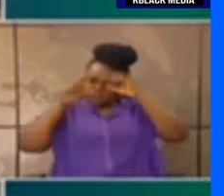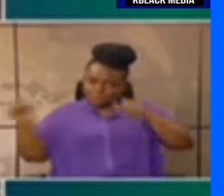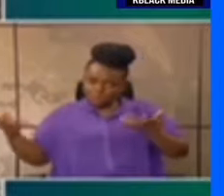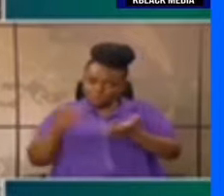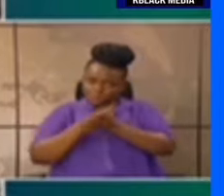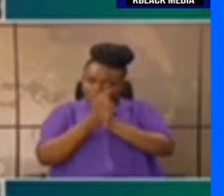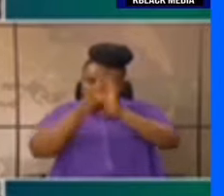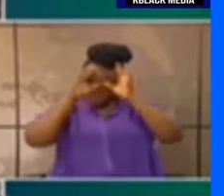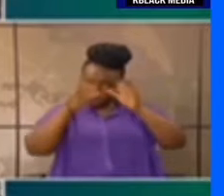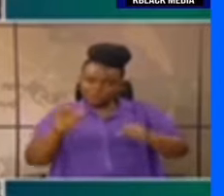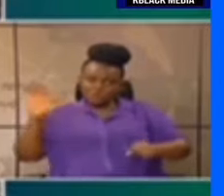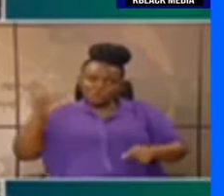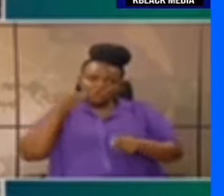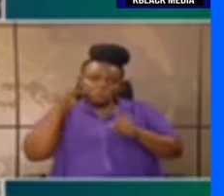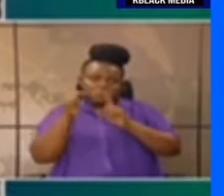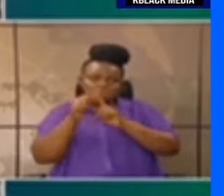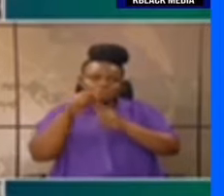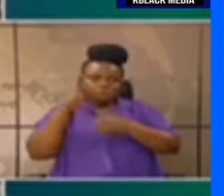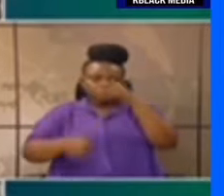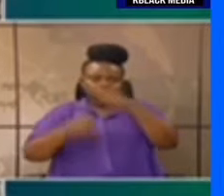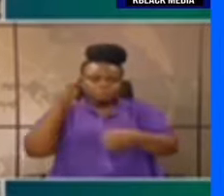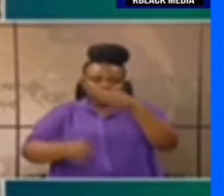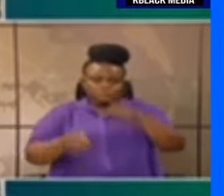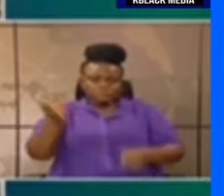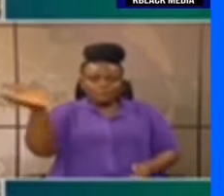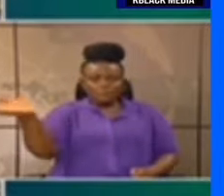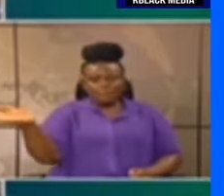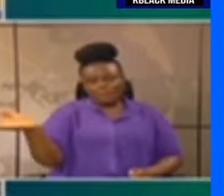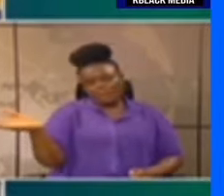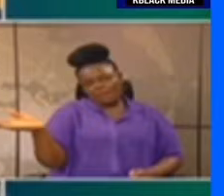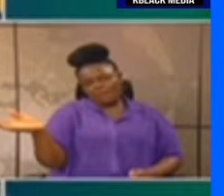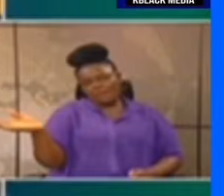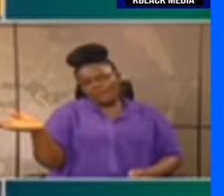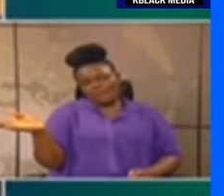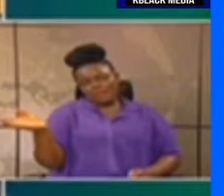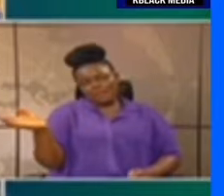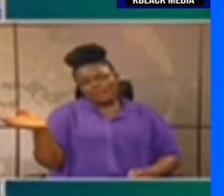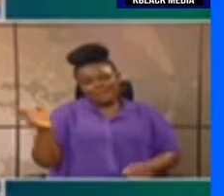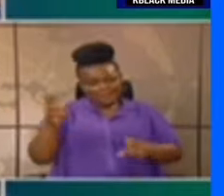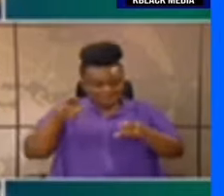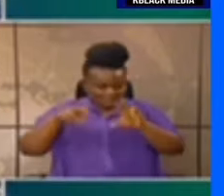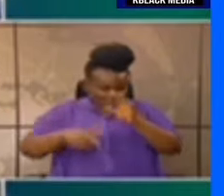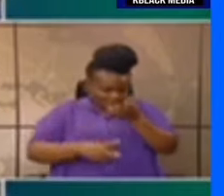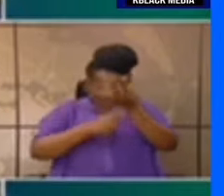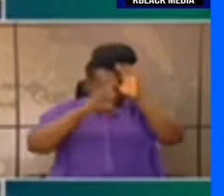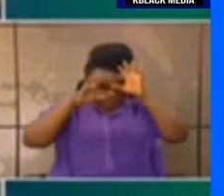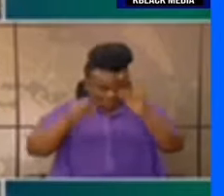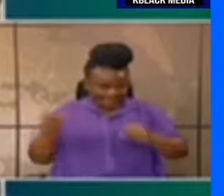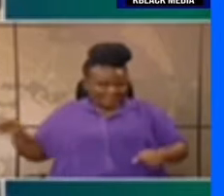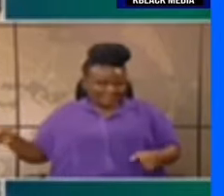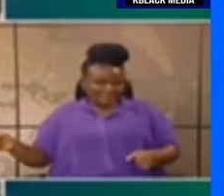Probably the home constituency of the certain vice president. Let me put it that way. The home constituency of the certain vice president. Who is